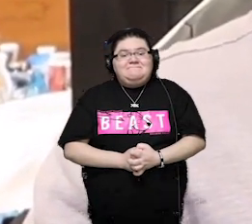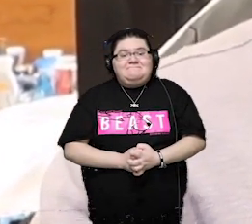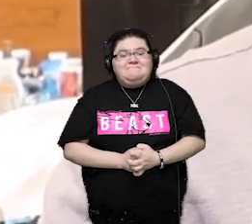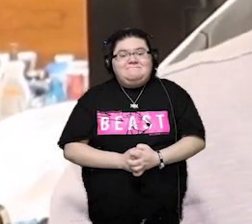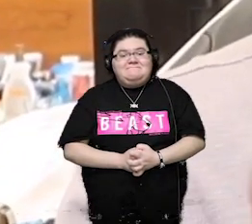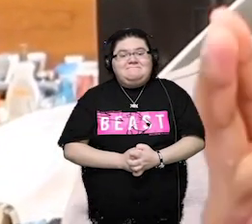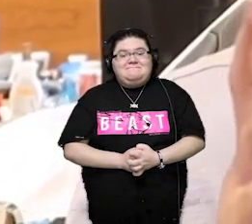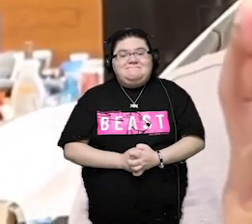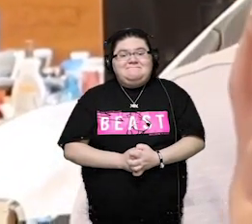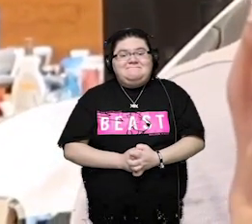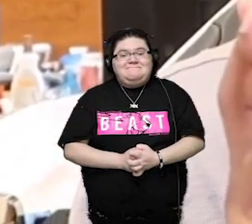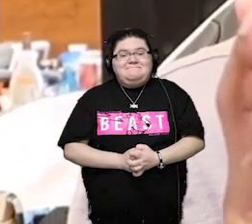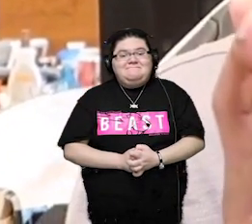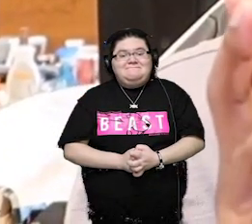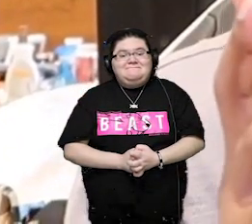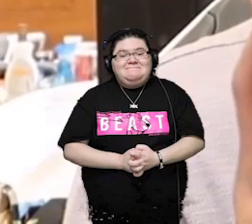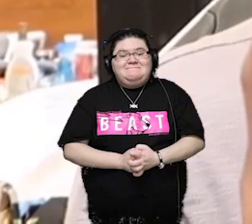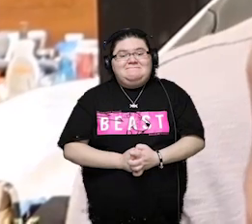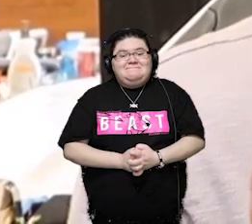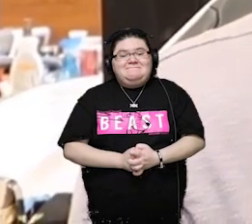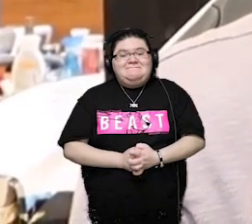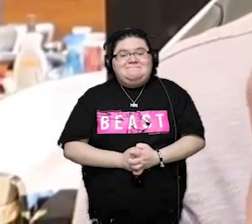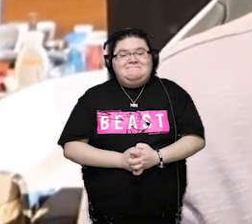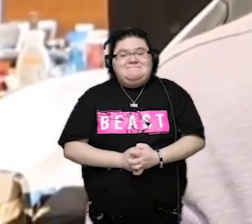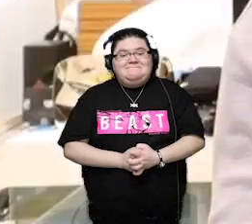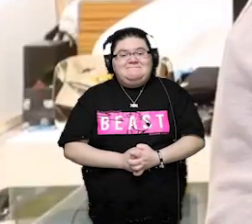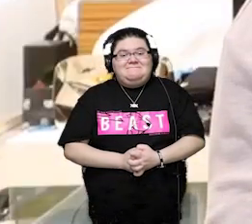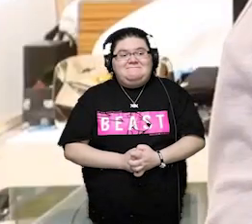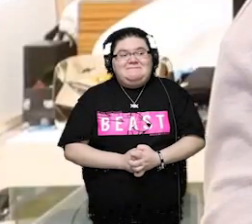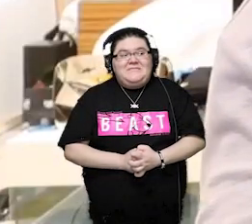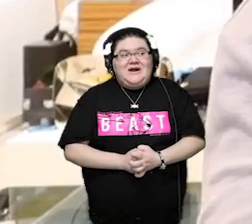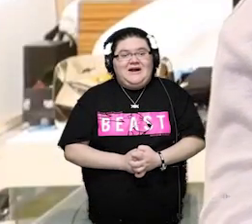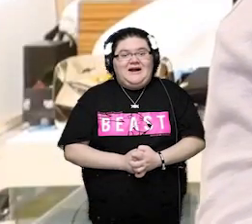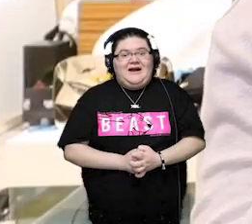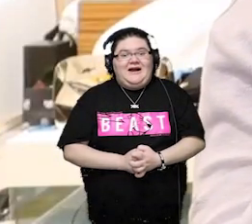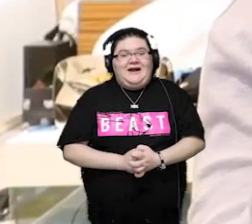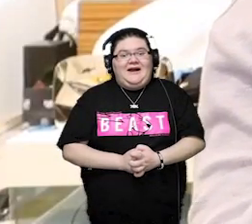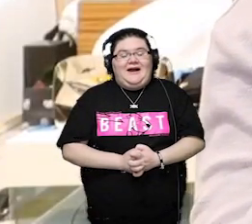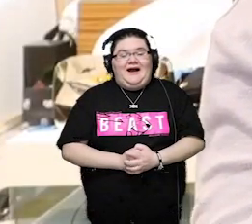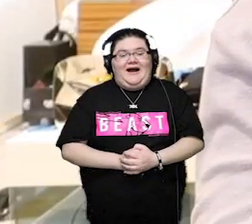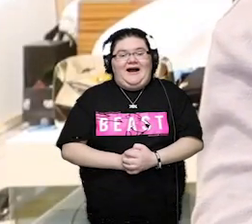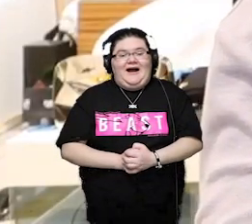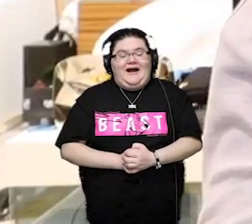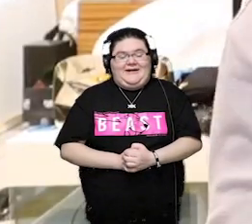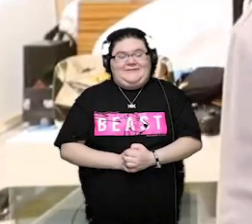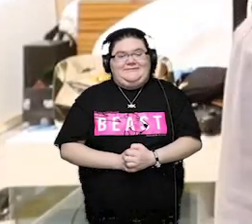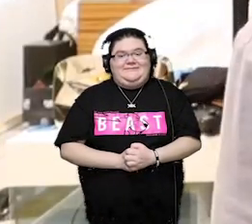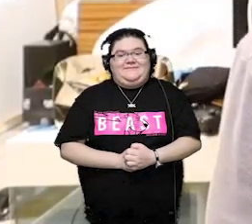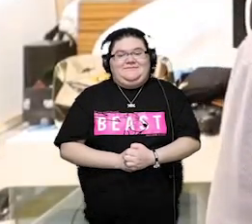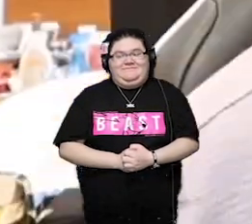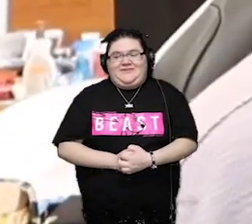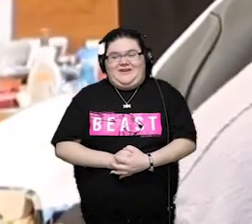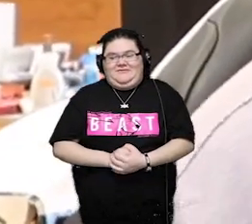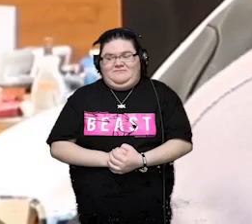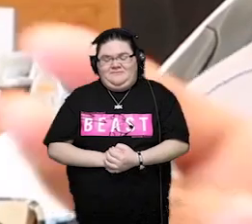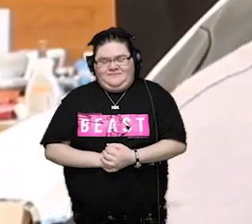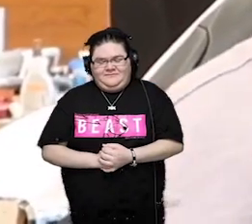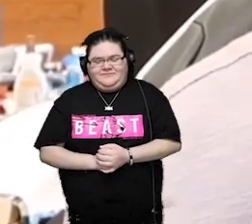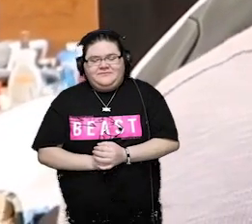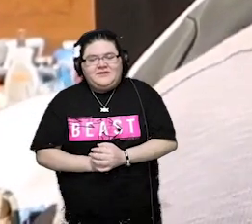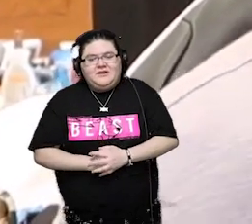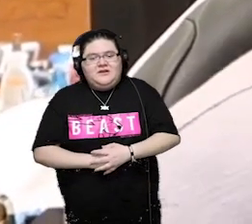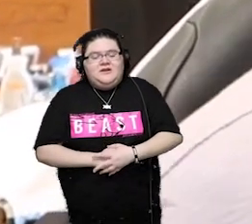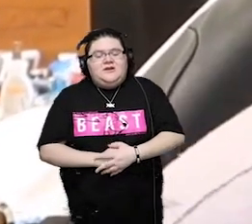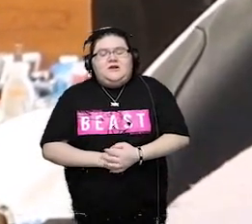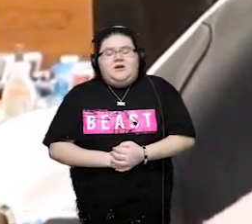man's moving. Man, you can't be doing that. That's a violation. That's the ultimate violation. Two